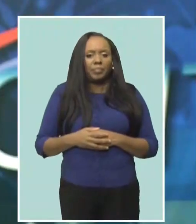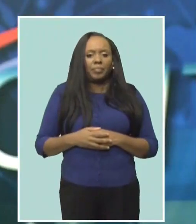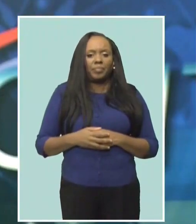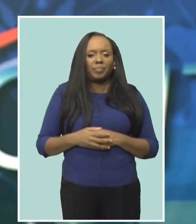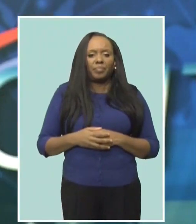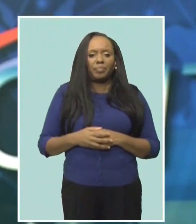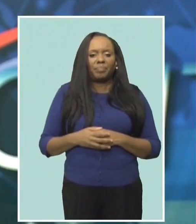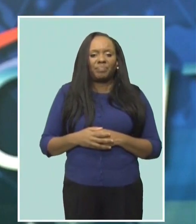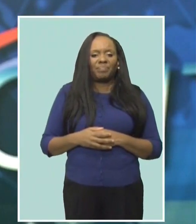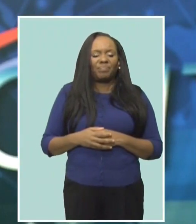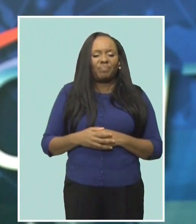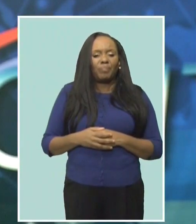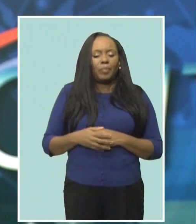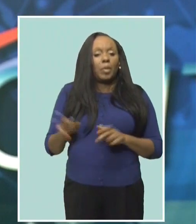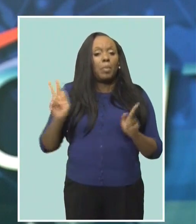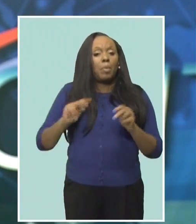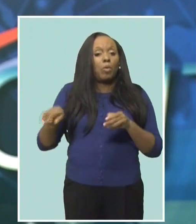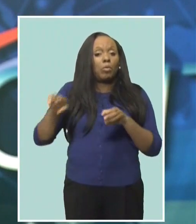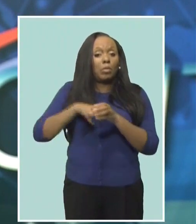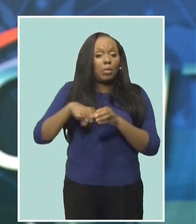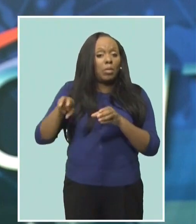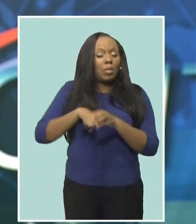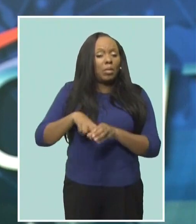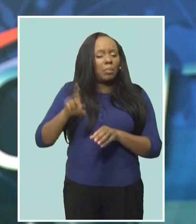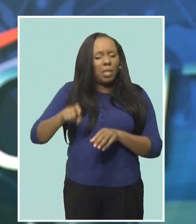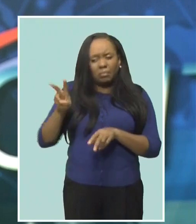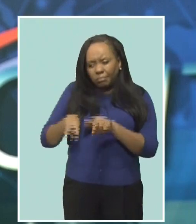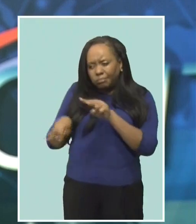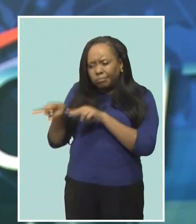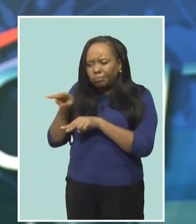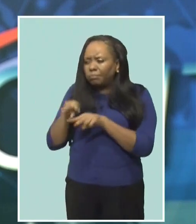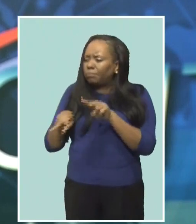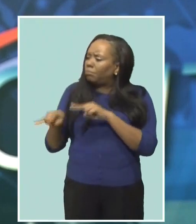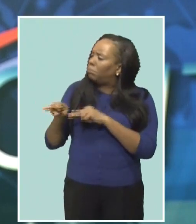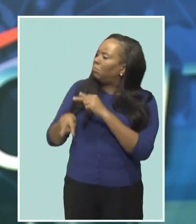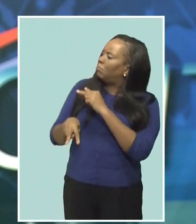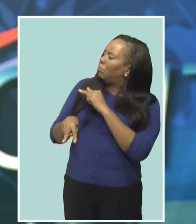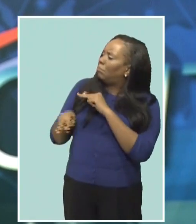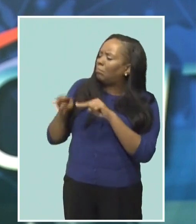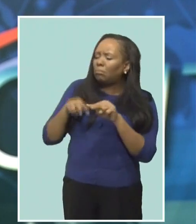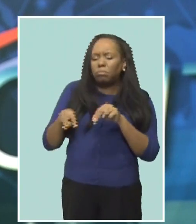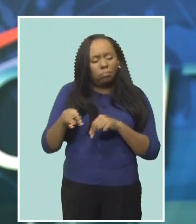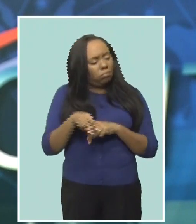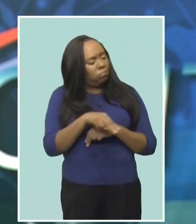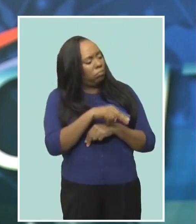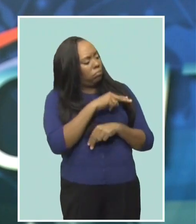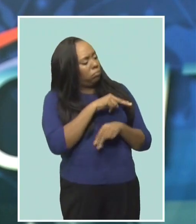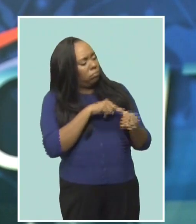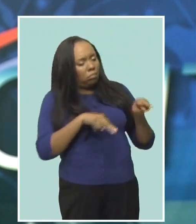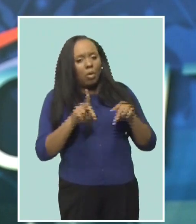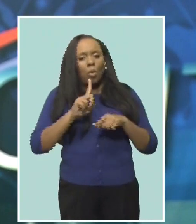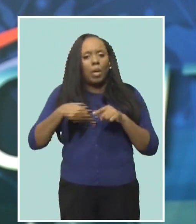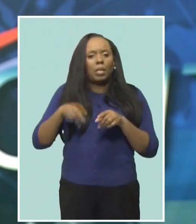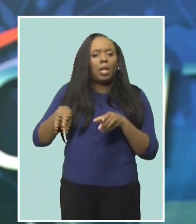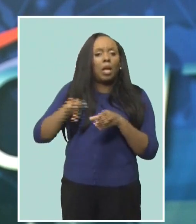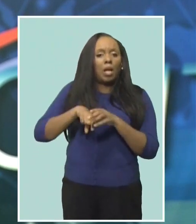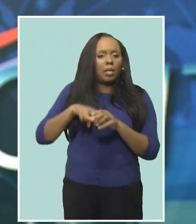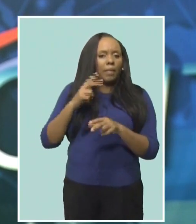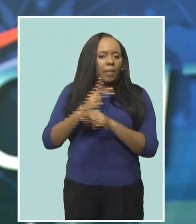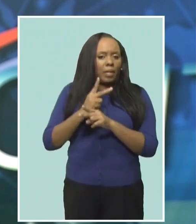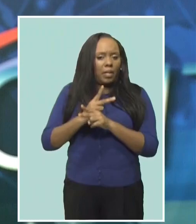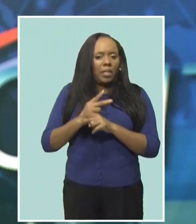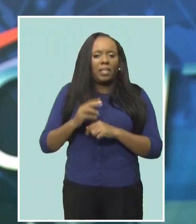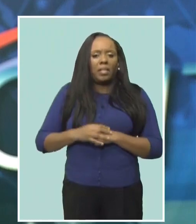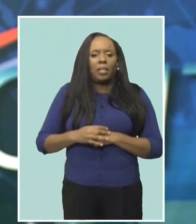Mr. Haynes says commuters must also be vigilant and look out for suspicious behaviors on PSVs. He adds the umbrella body